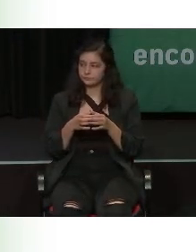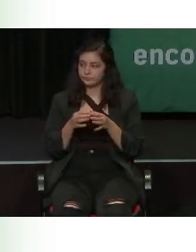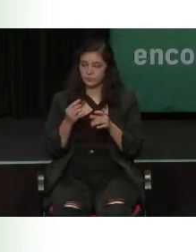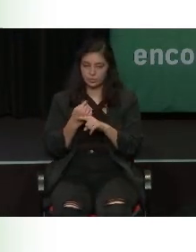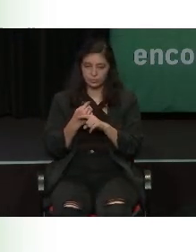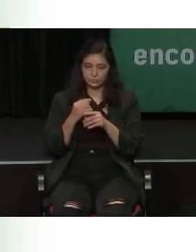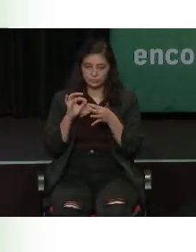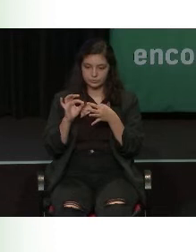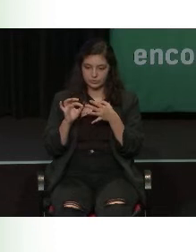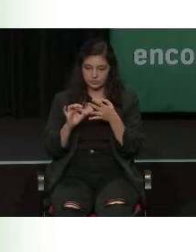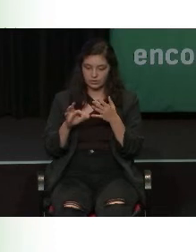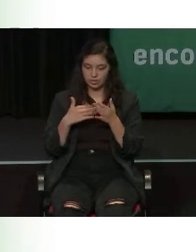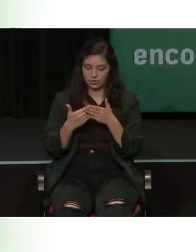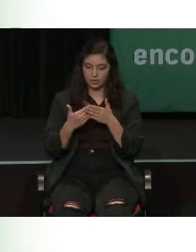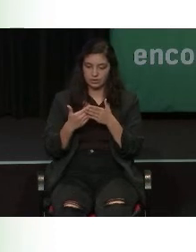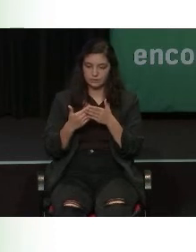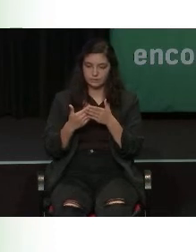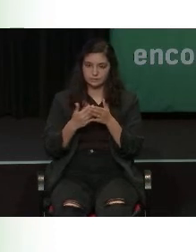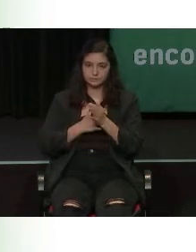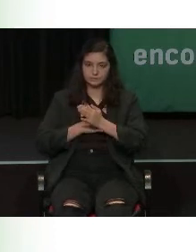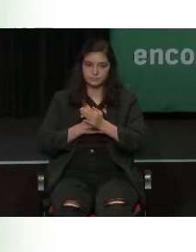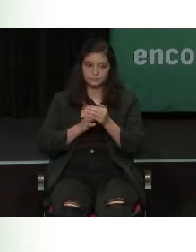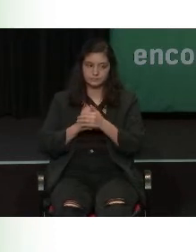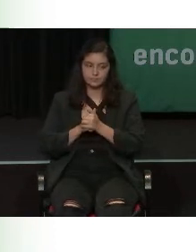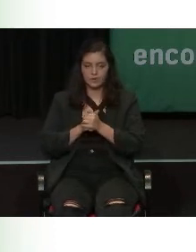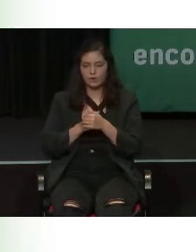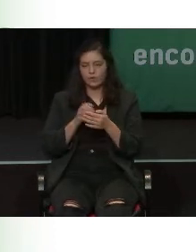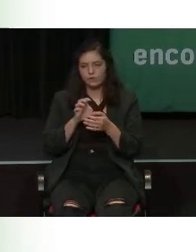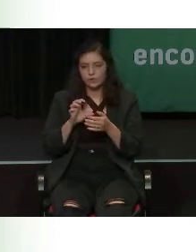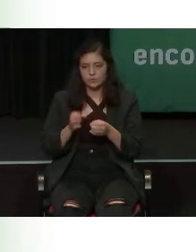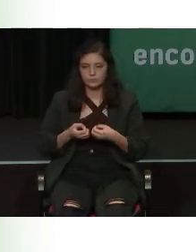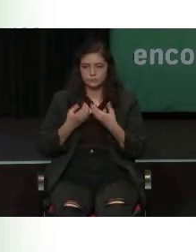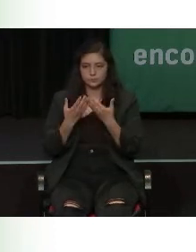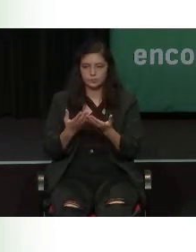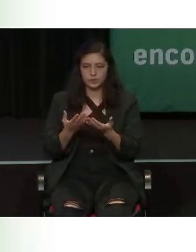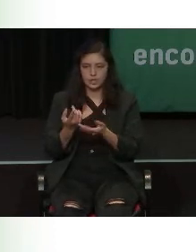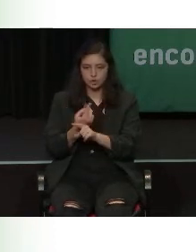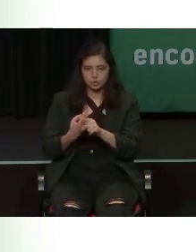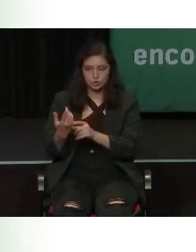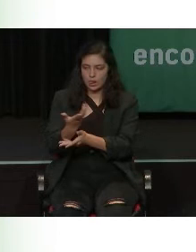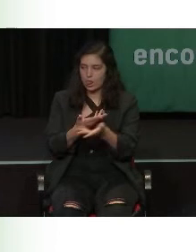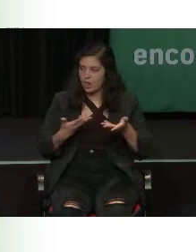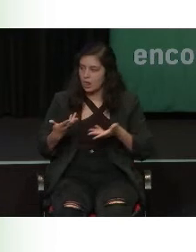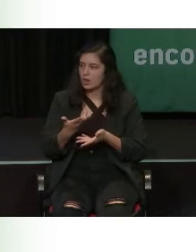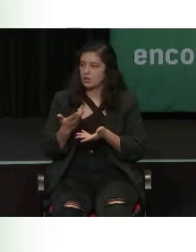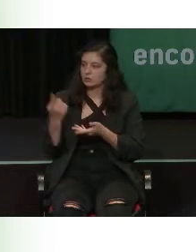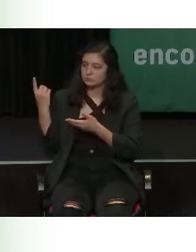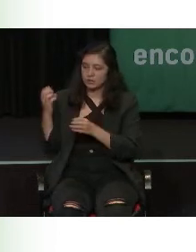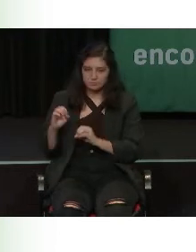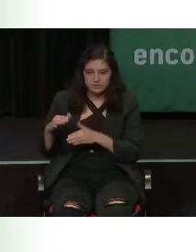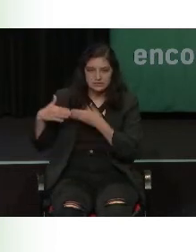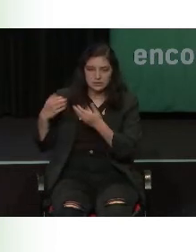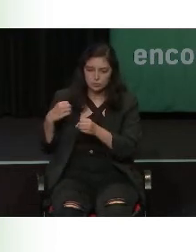findings, tries in our own humble way to understand the mechanisms involved in tumor initiation,